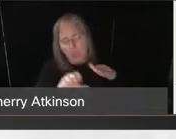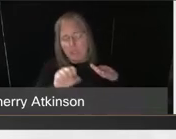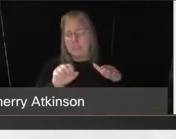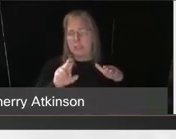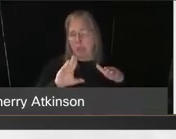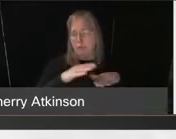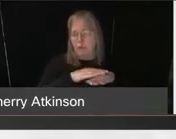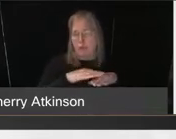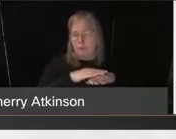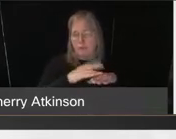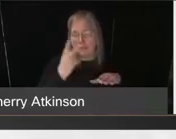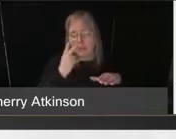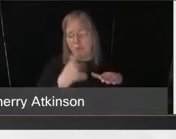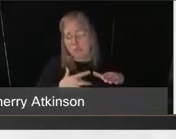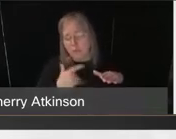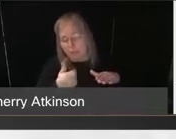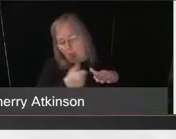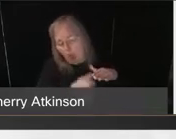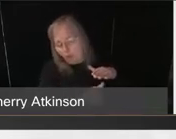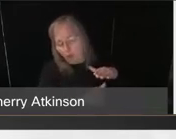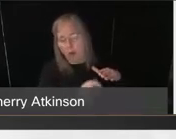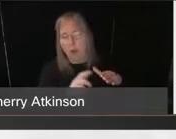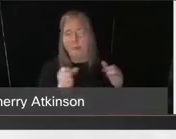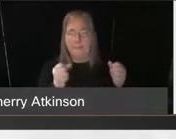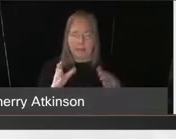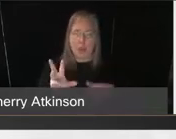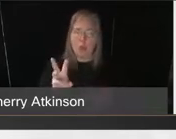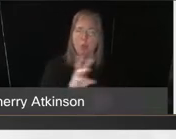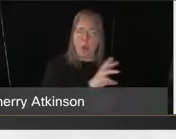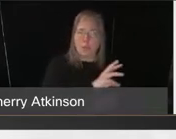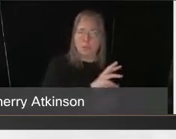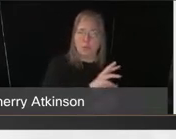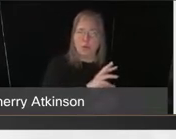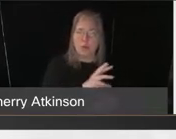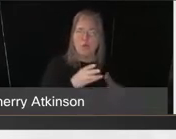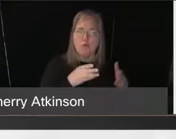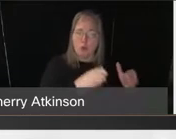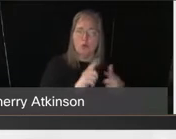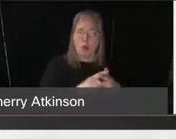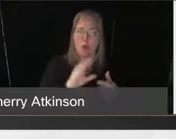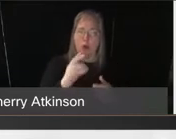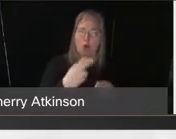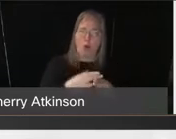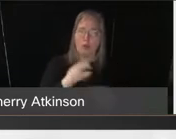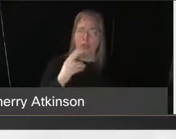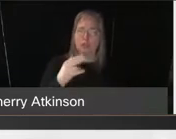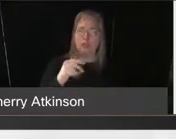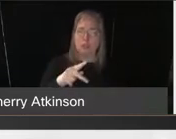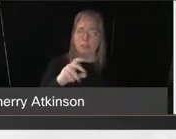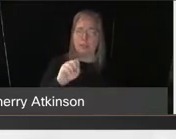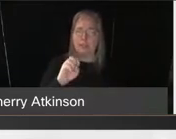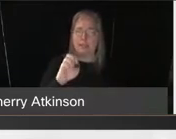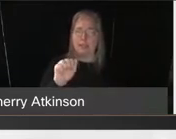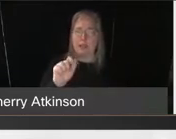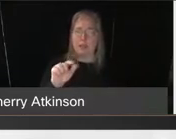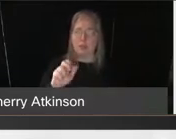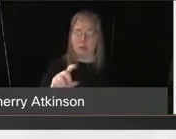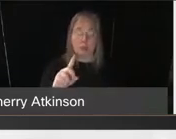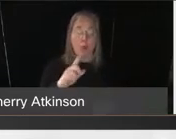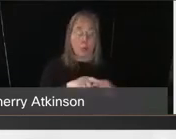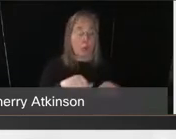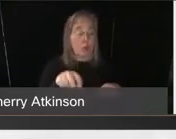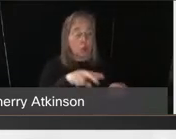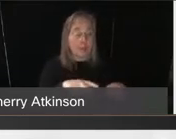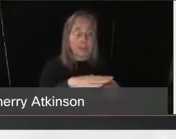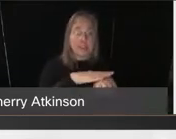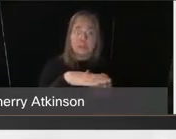A lot of roadways in the western part of the county are chip sealed. When you look at the overall top surface on these